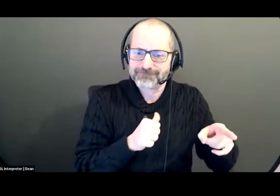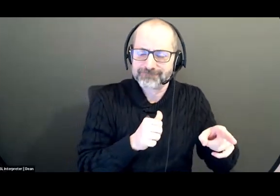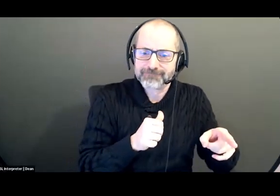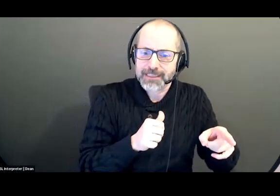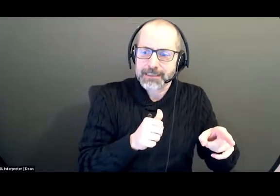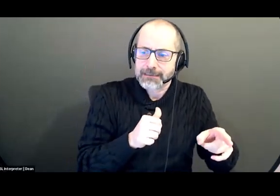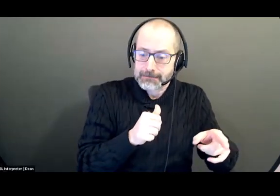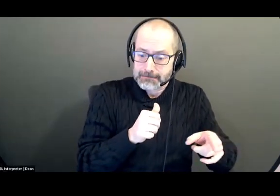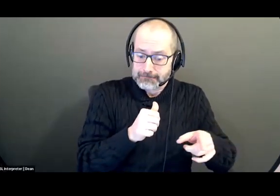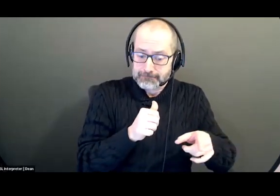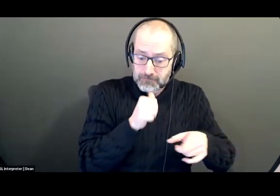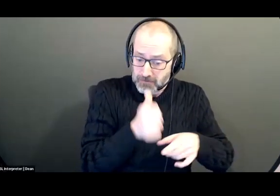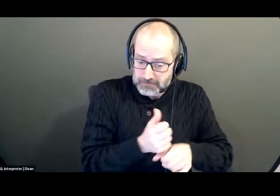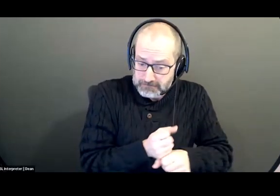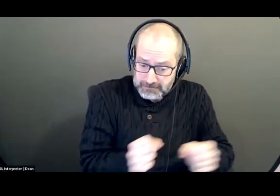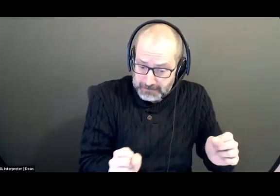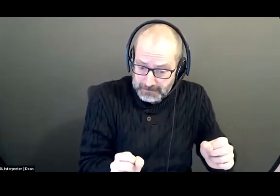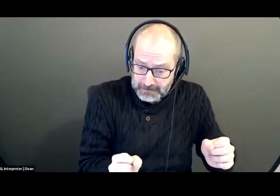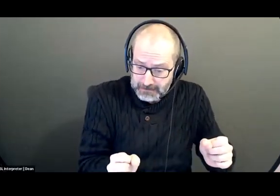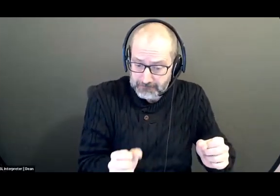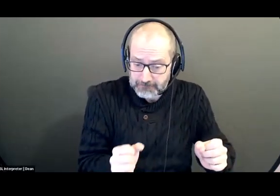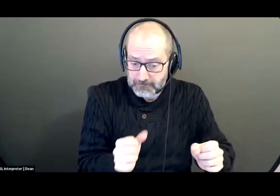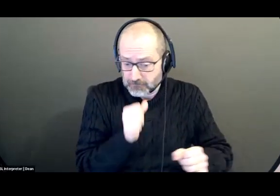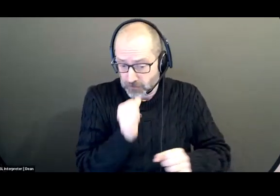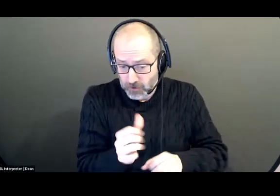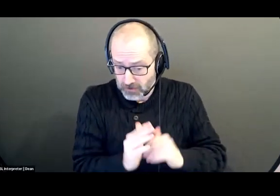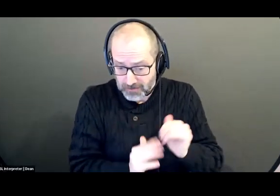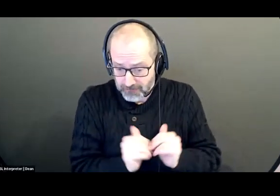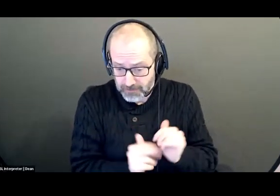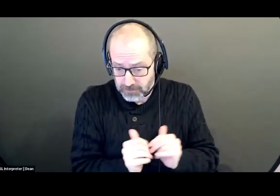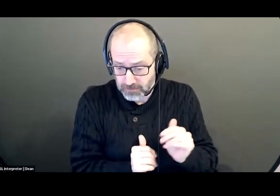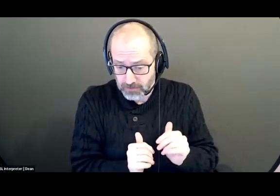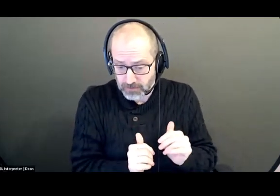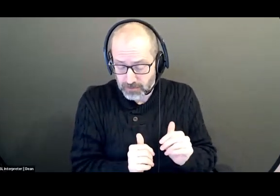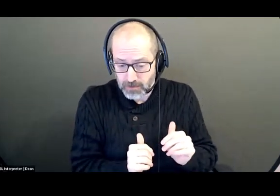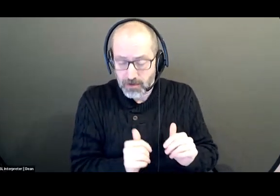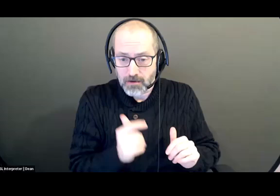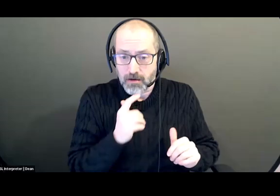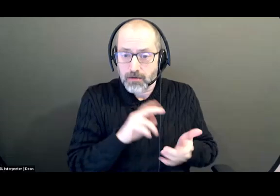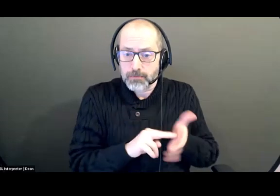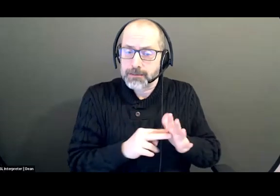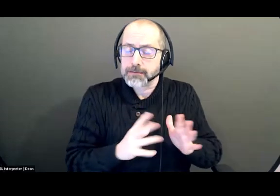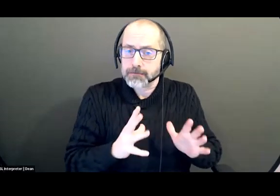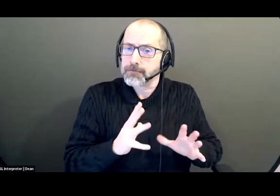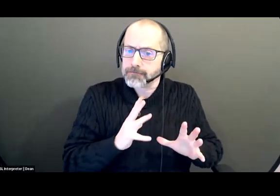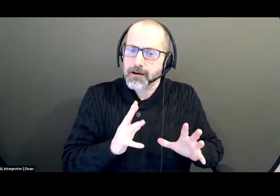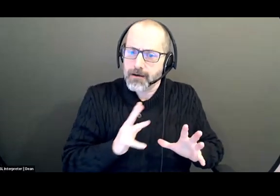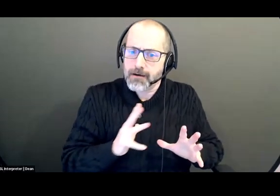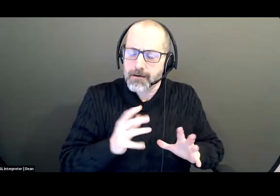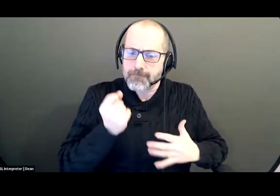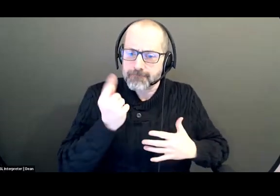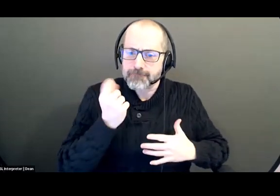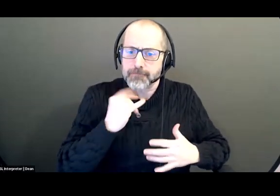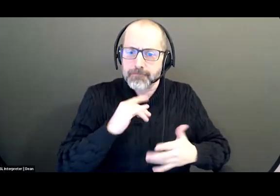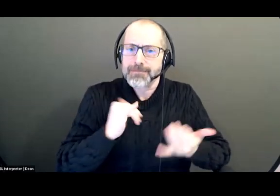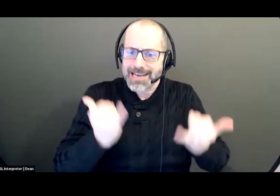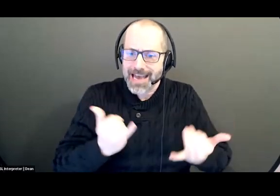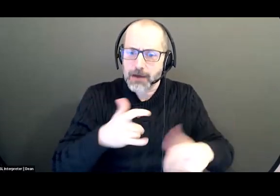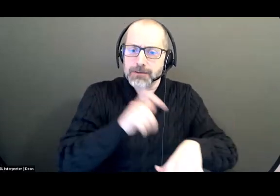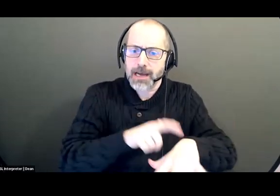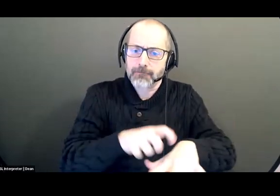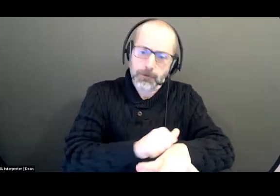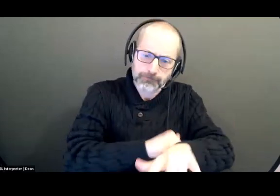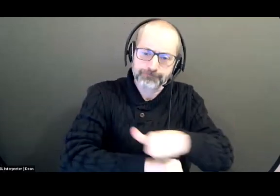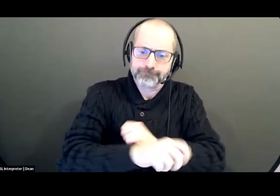shifted that perception that it wasn't safe and it wasn't okay to be uncomfortable. And we knew that we could sit there, we